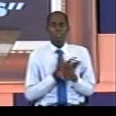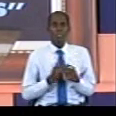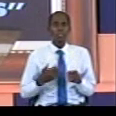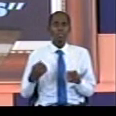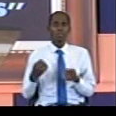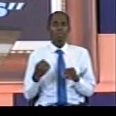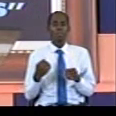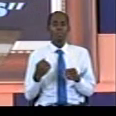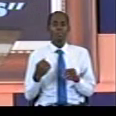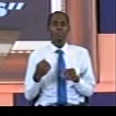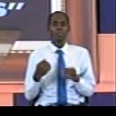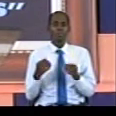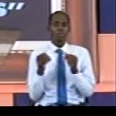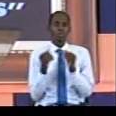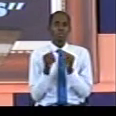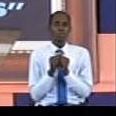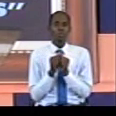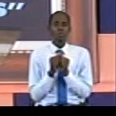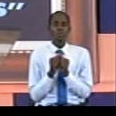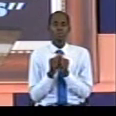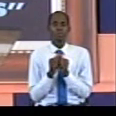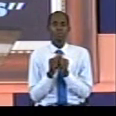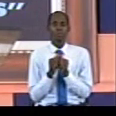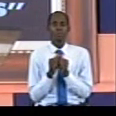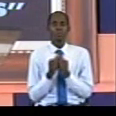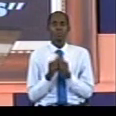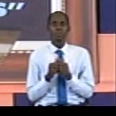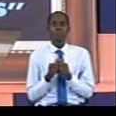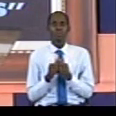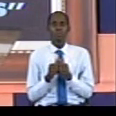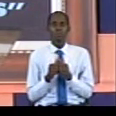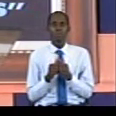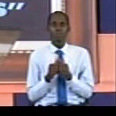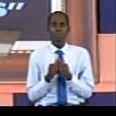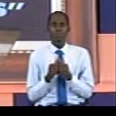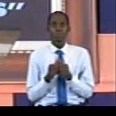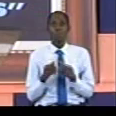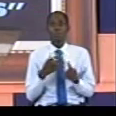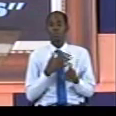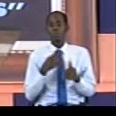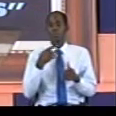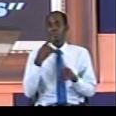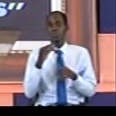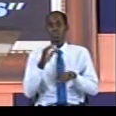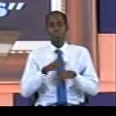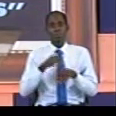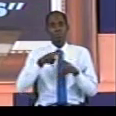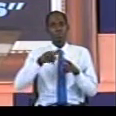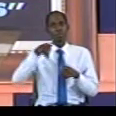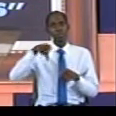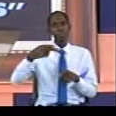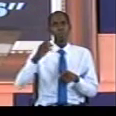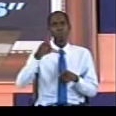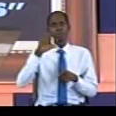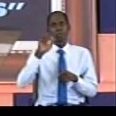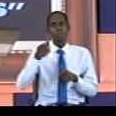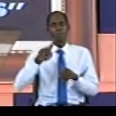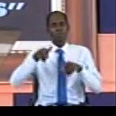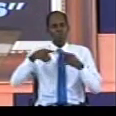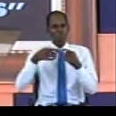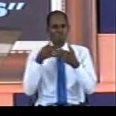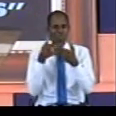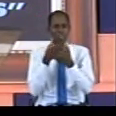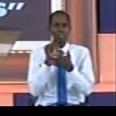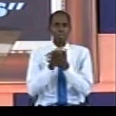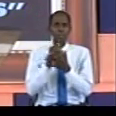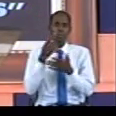read Isaiah the prophet. And then the Spirit said unto Philip, go near. That's what the Spirit is telling